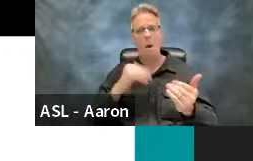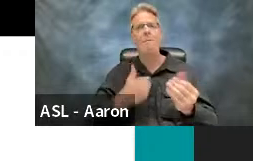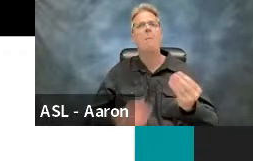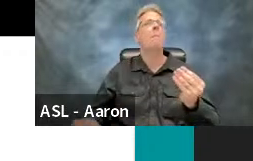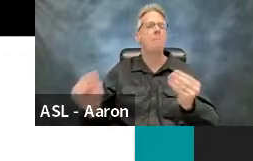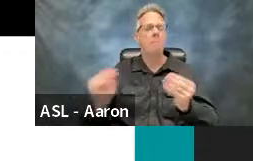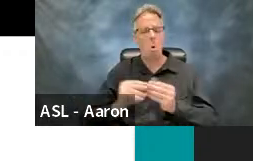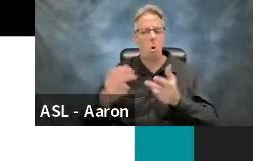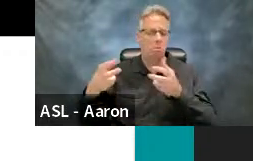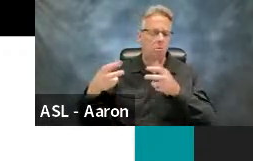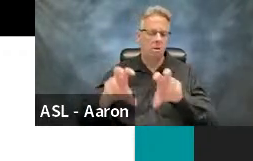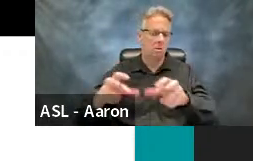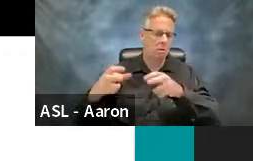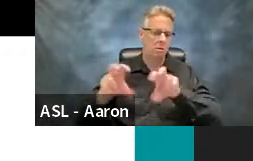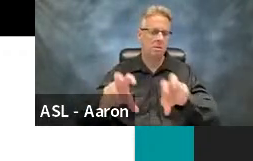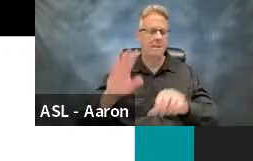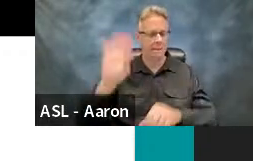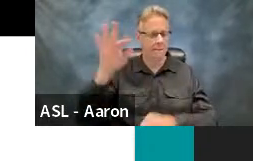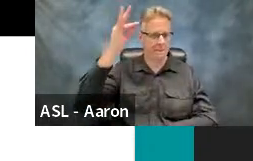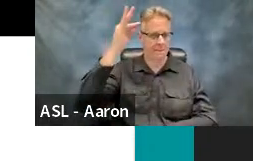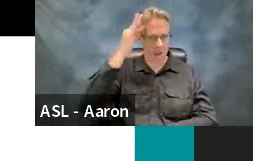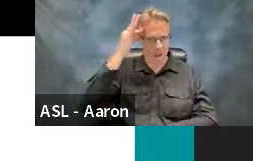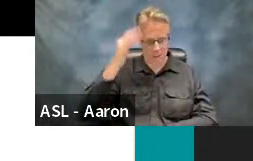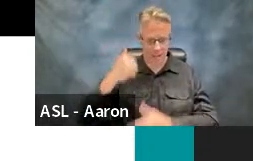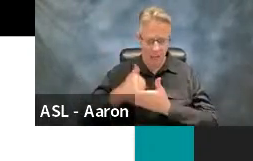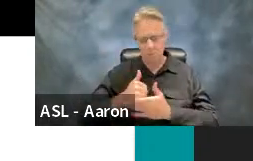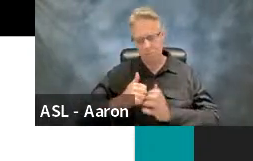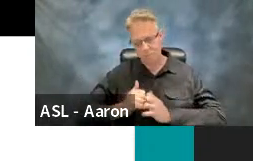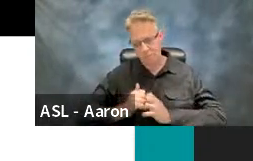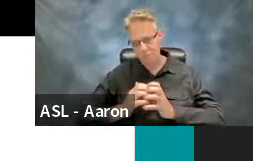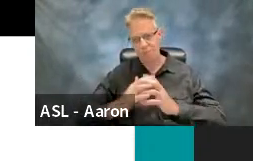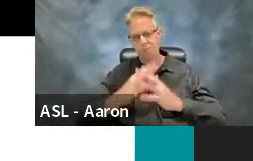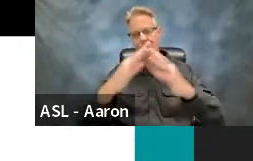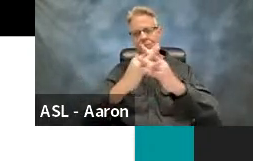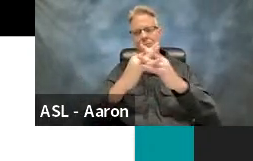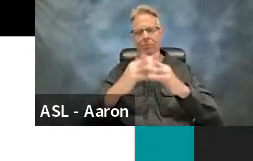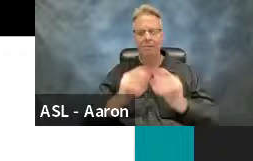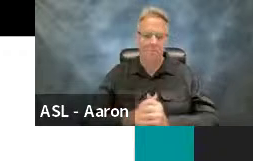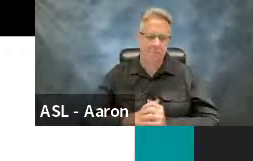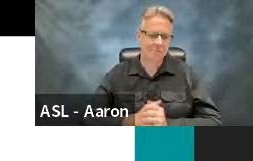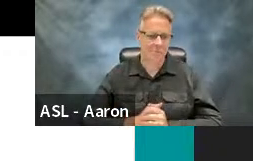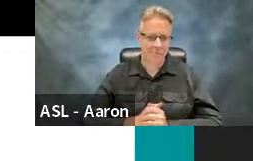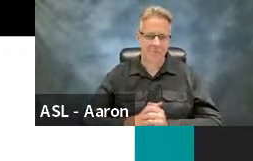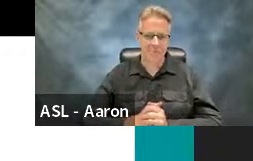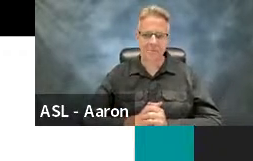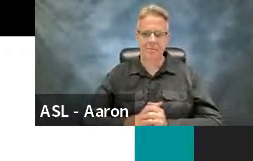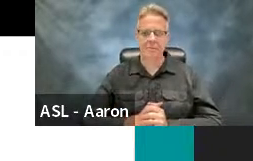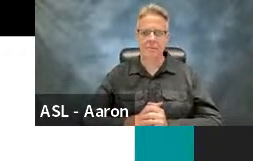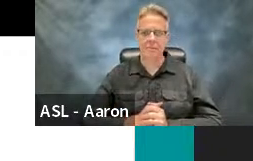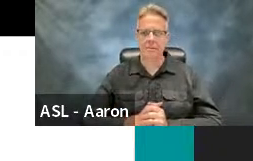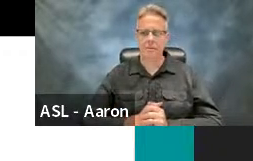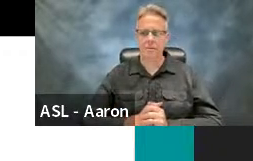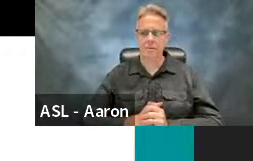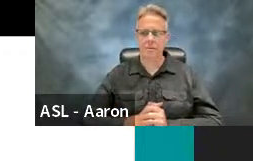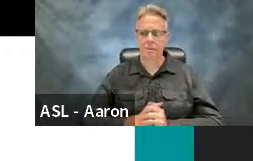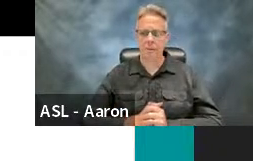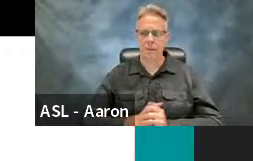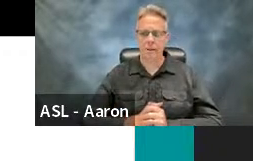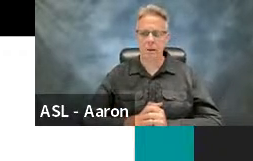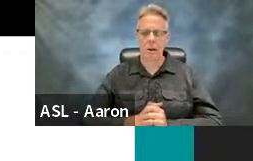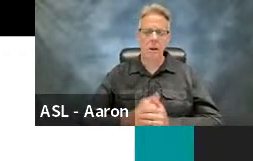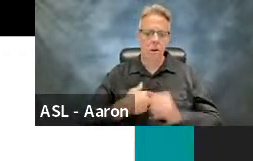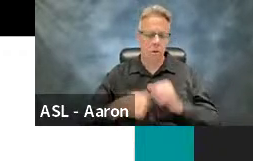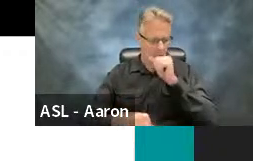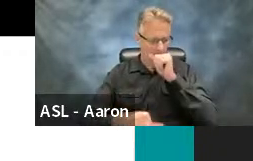investments at the federal level to help get this thing built. So we also, we have